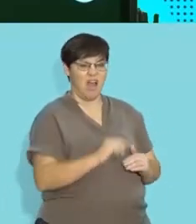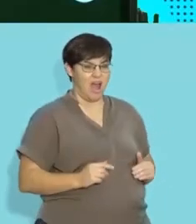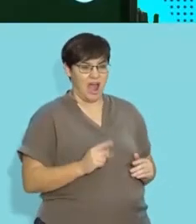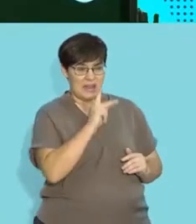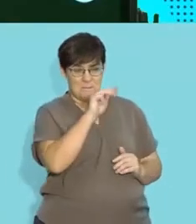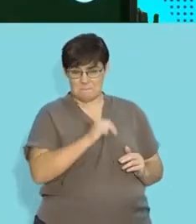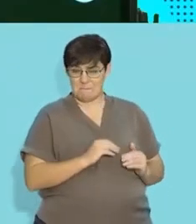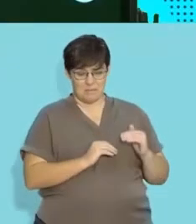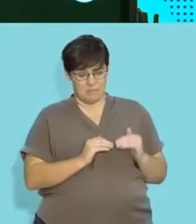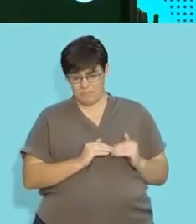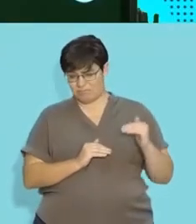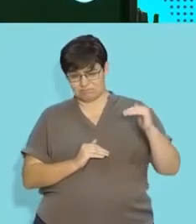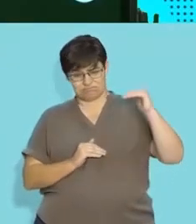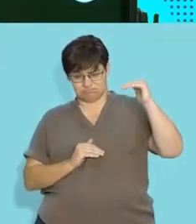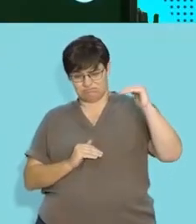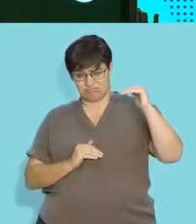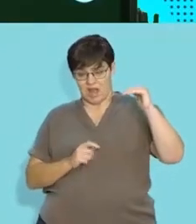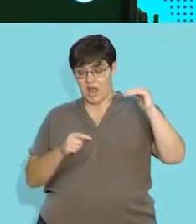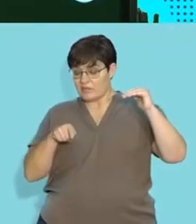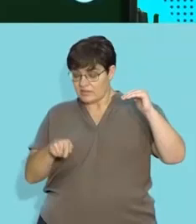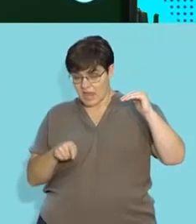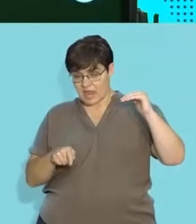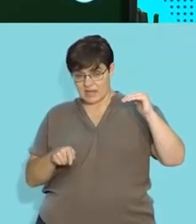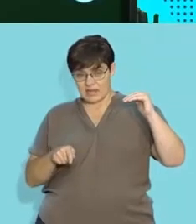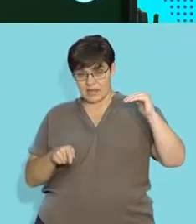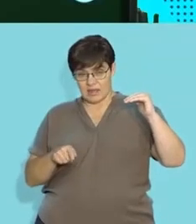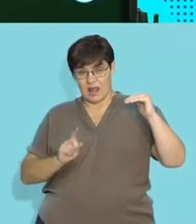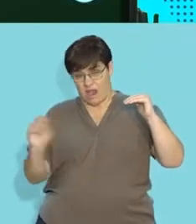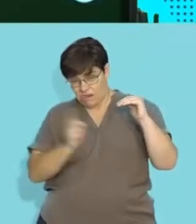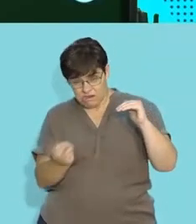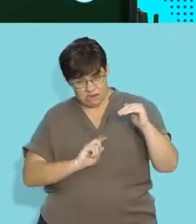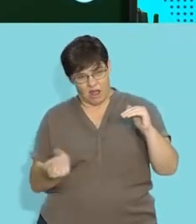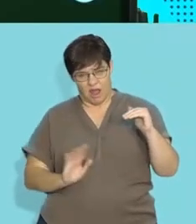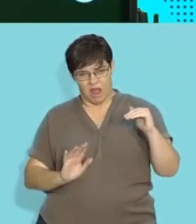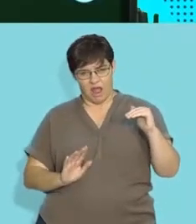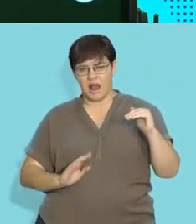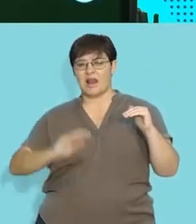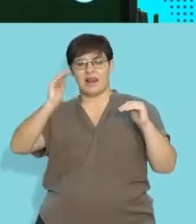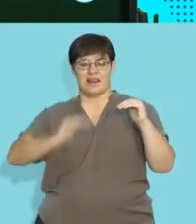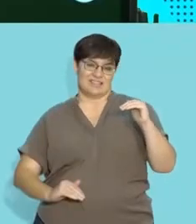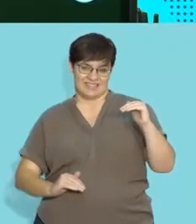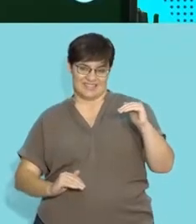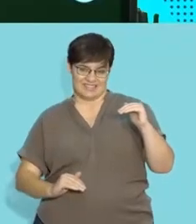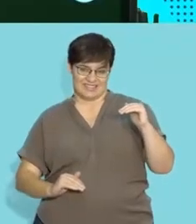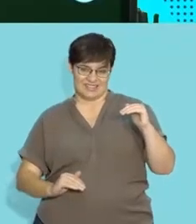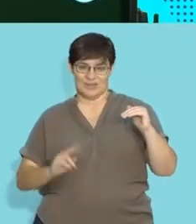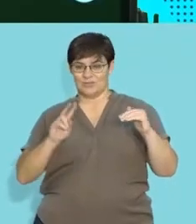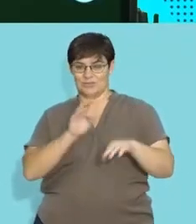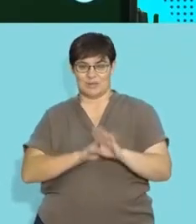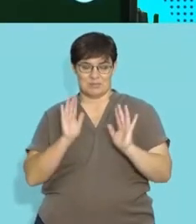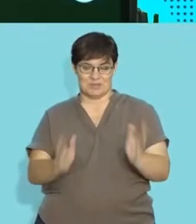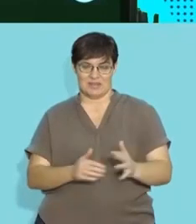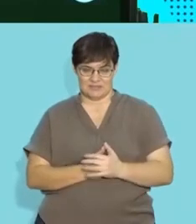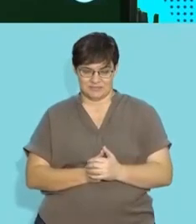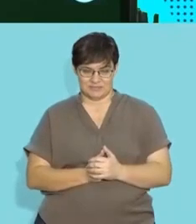far away from where? From the supermarket, do I go a lot frequently? No, I don't want to go